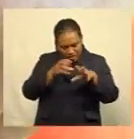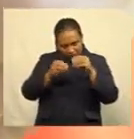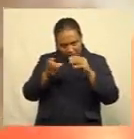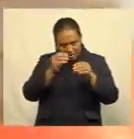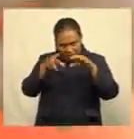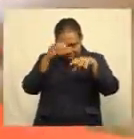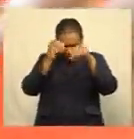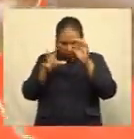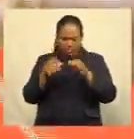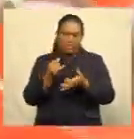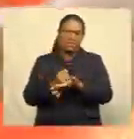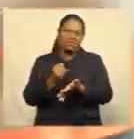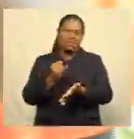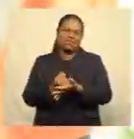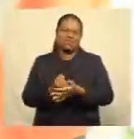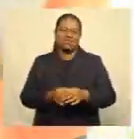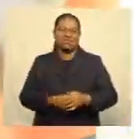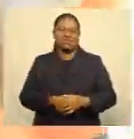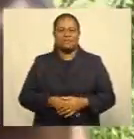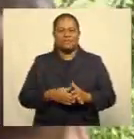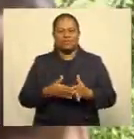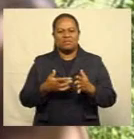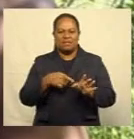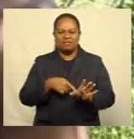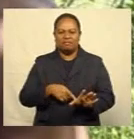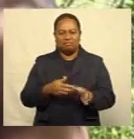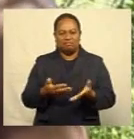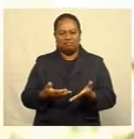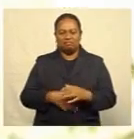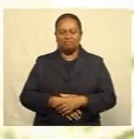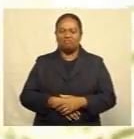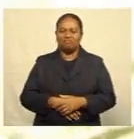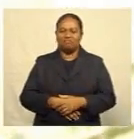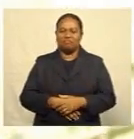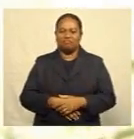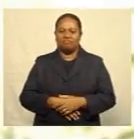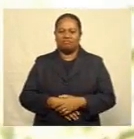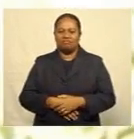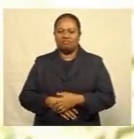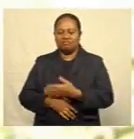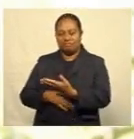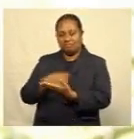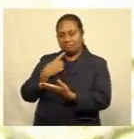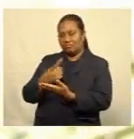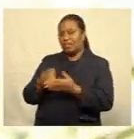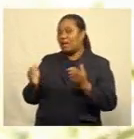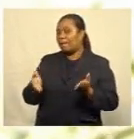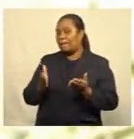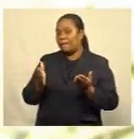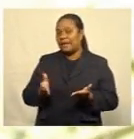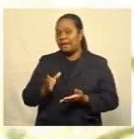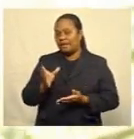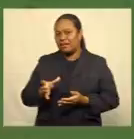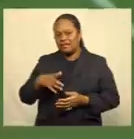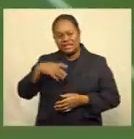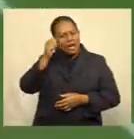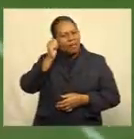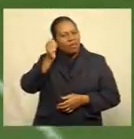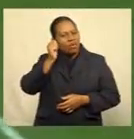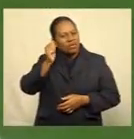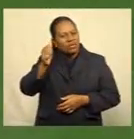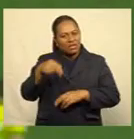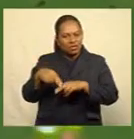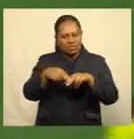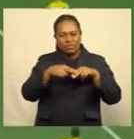most followers of the sport are young kids. The lanky utility player apologized to the nation, the